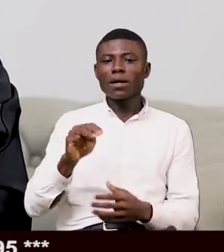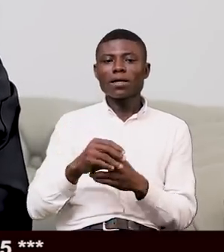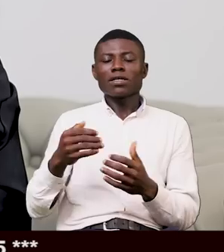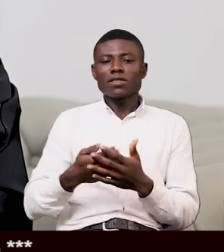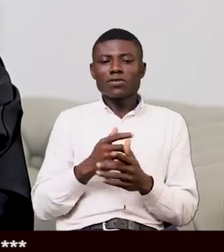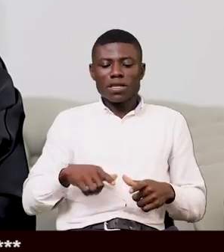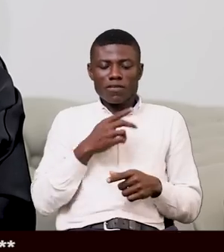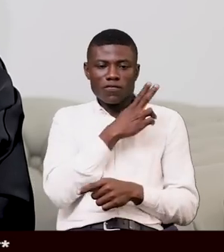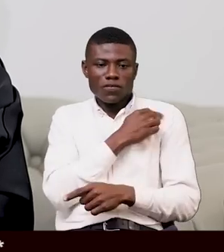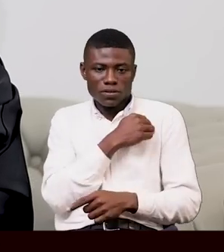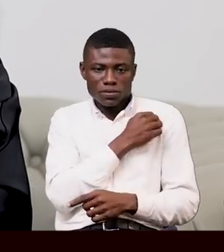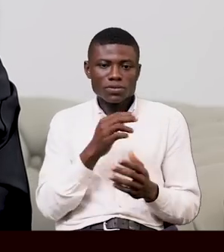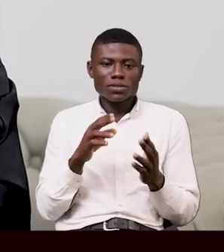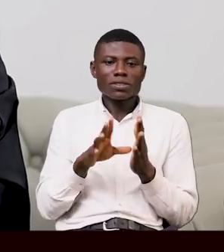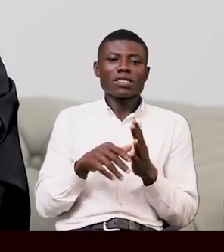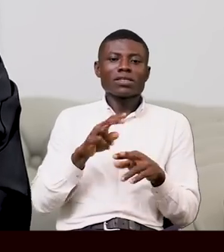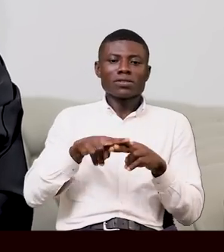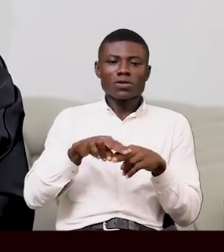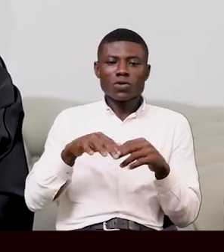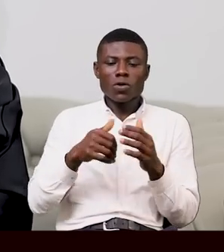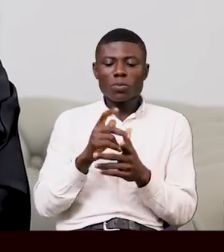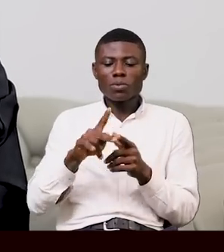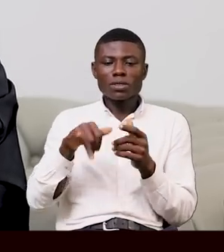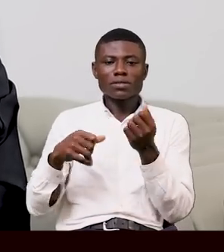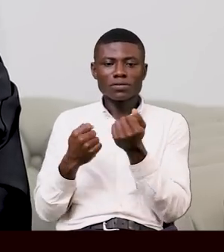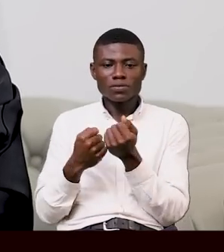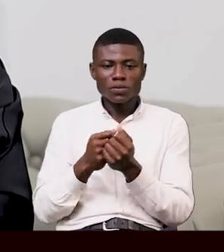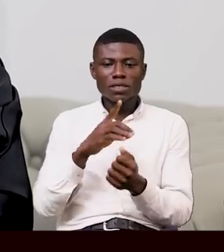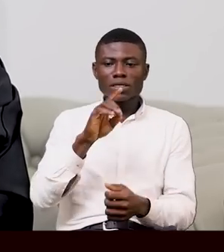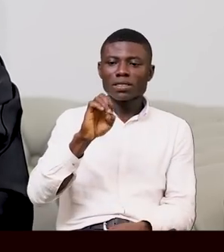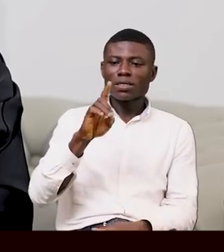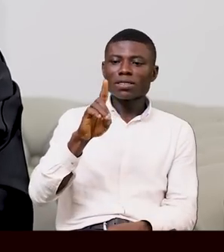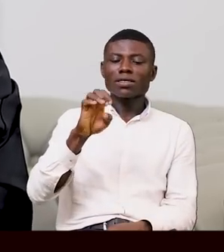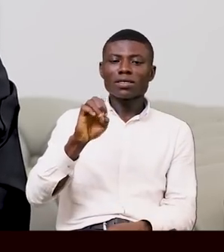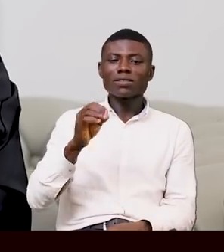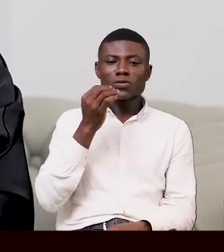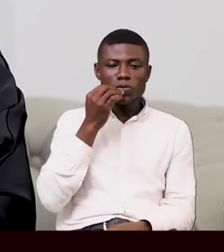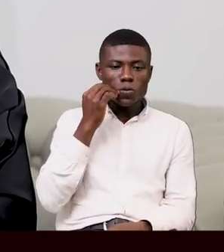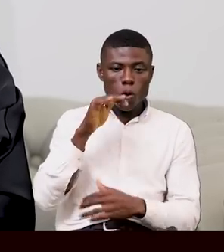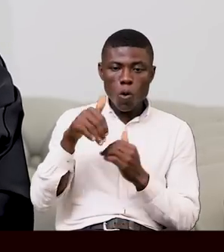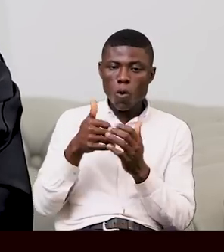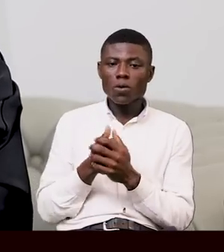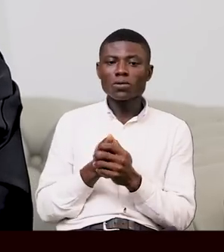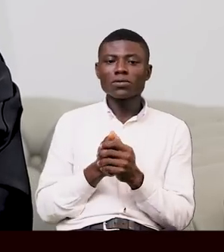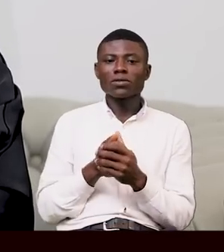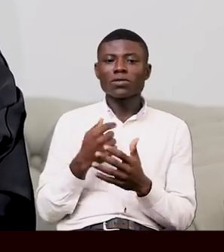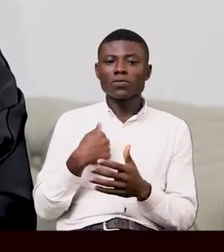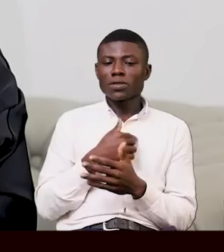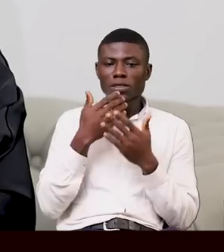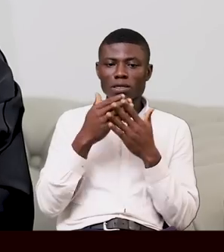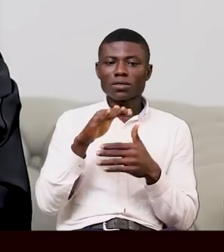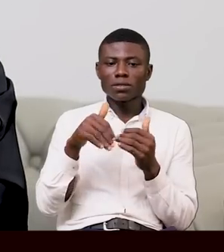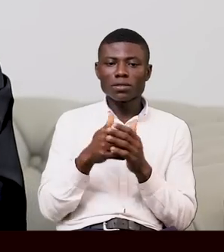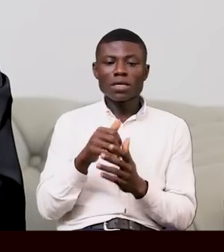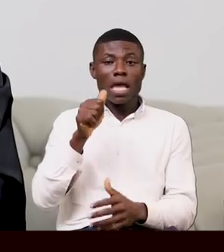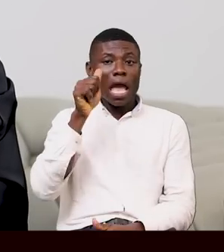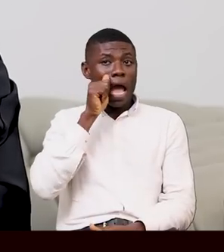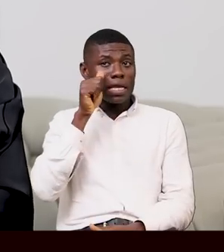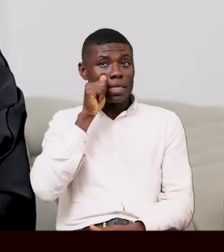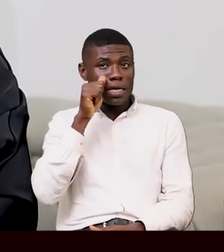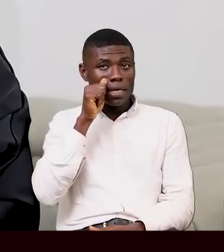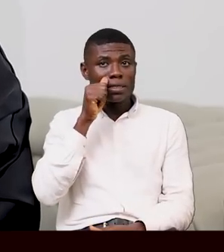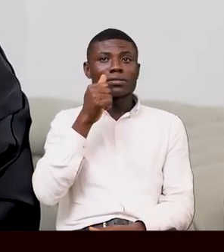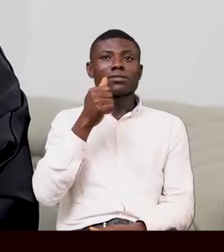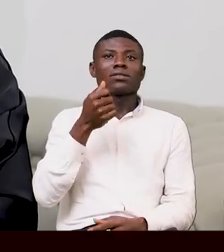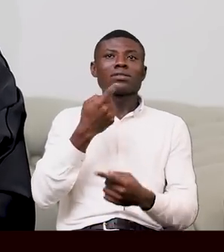Pink Salt na Imbu Seba Mr. Ye do nursing na the this home and the this classic ye damwasi. I tell you channel a